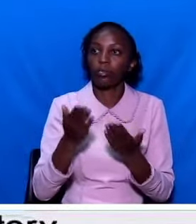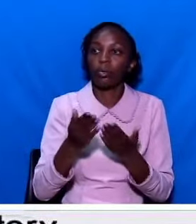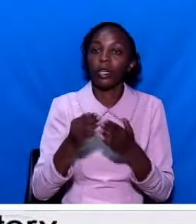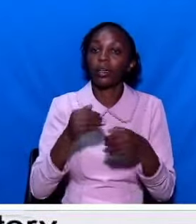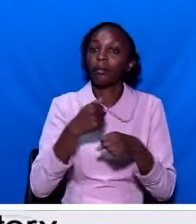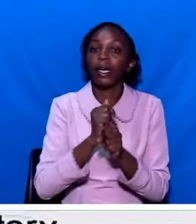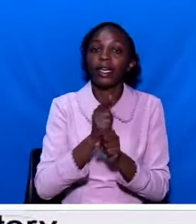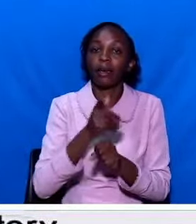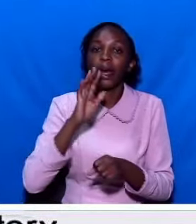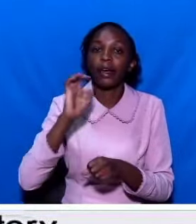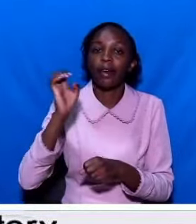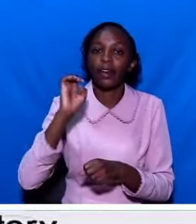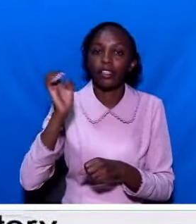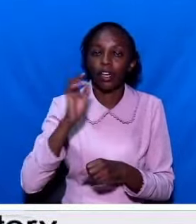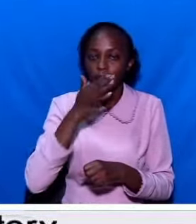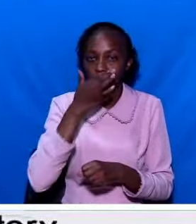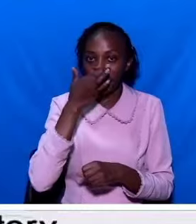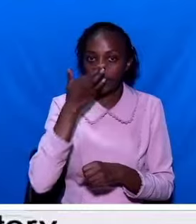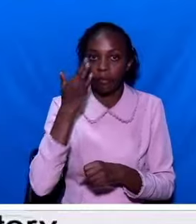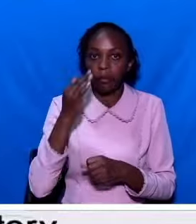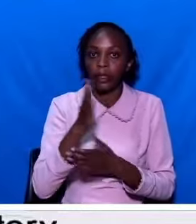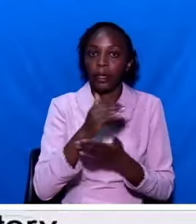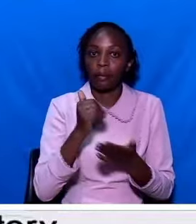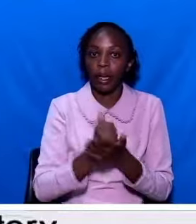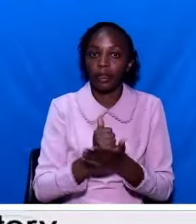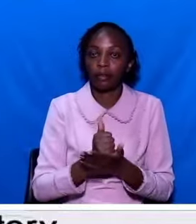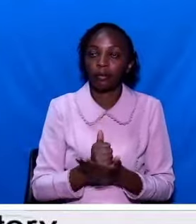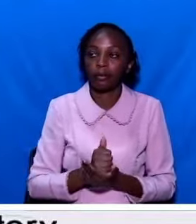Praise the Lord. Amen.